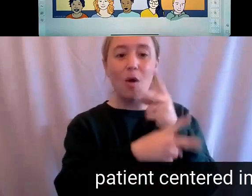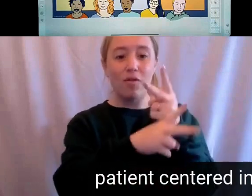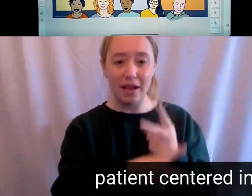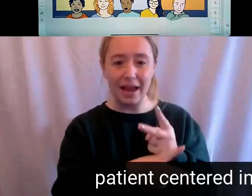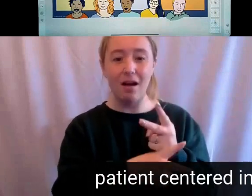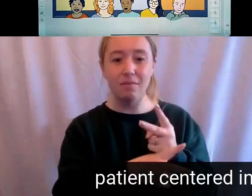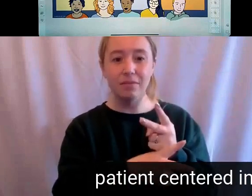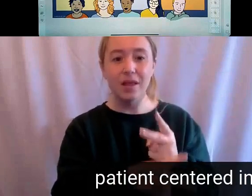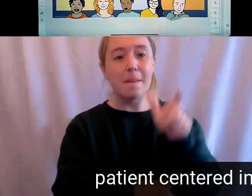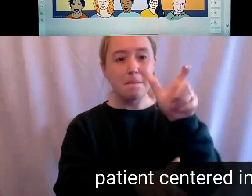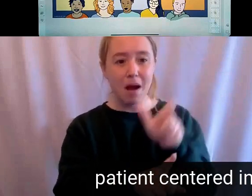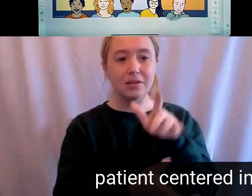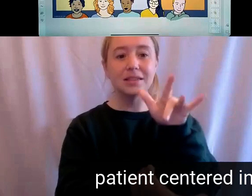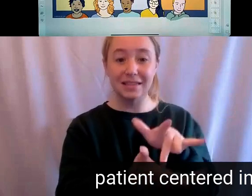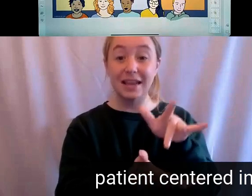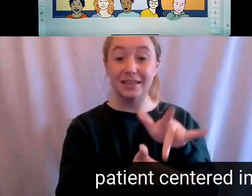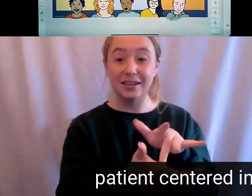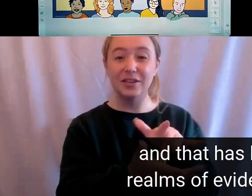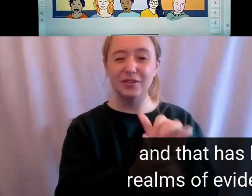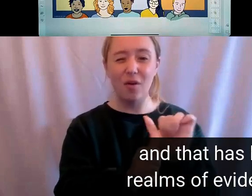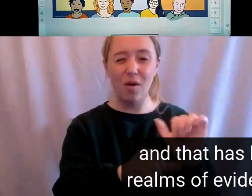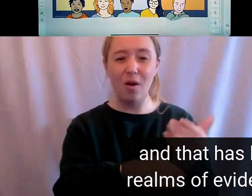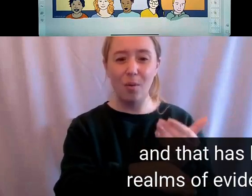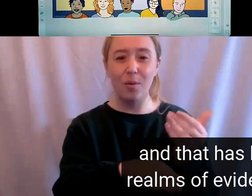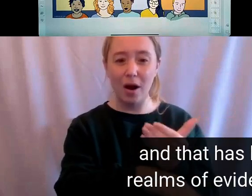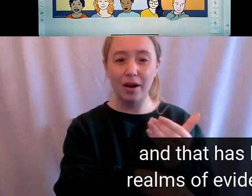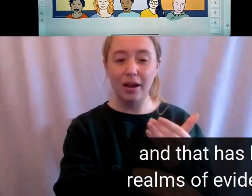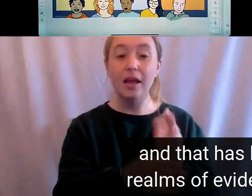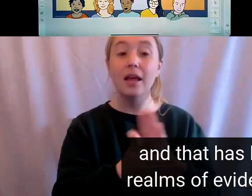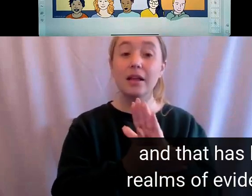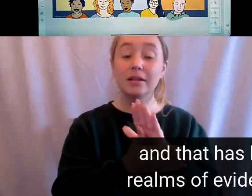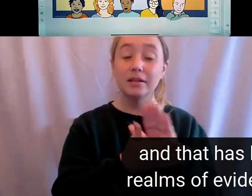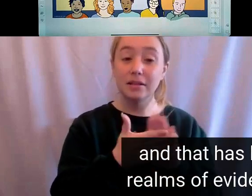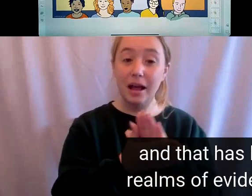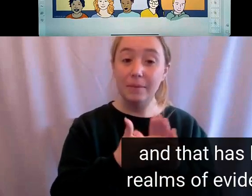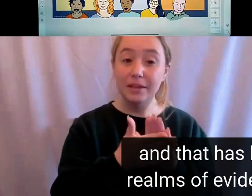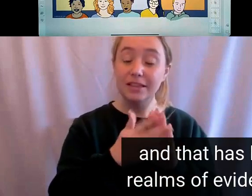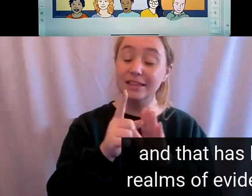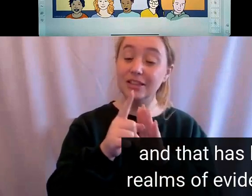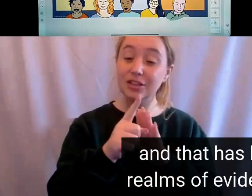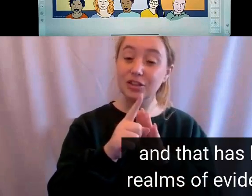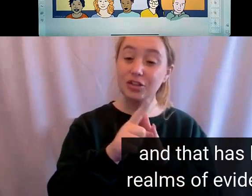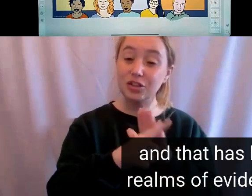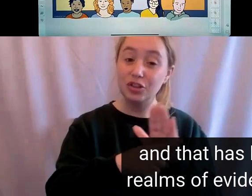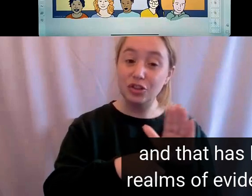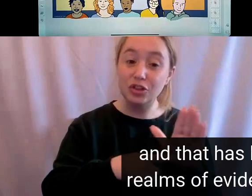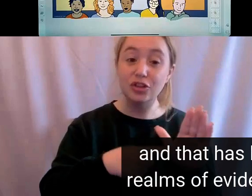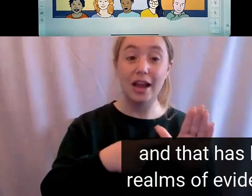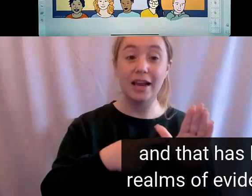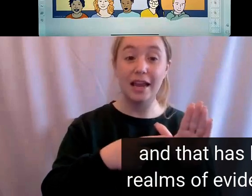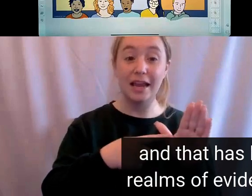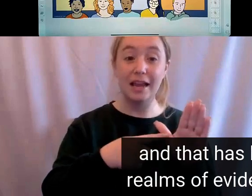patient-centred in the work that she does. And that has brought her into the realms